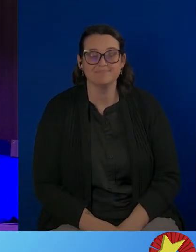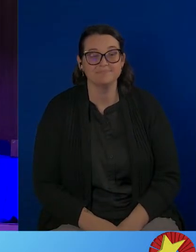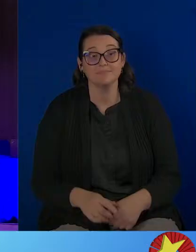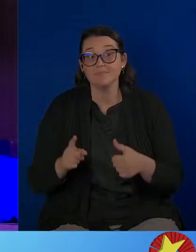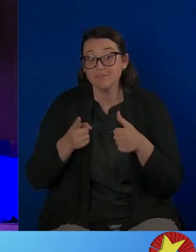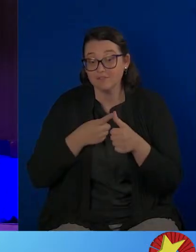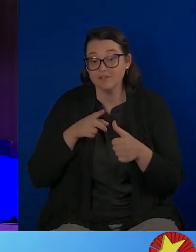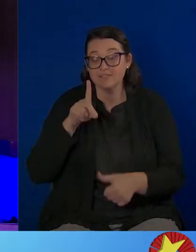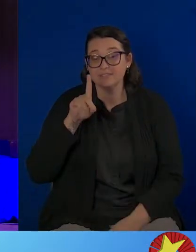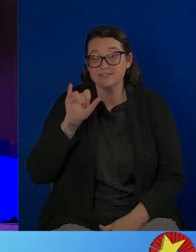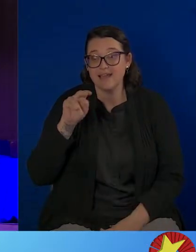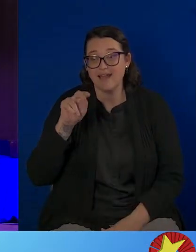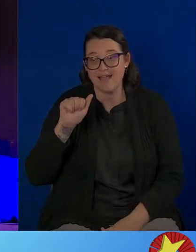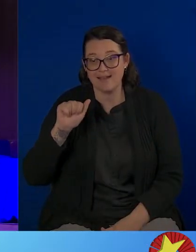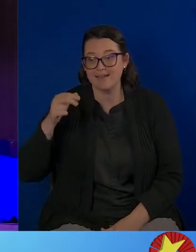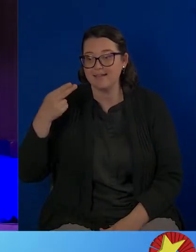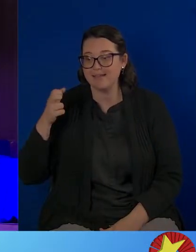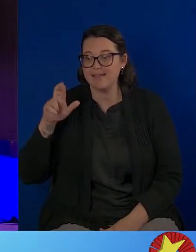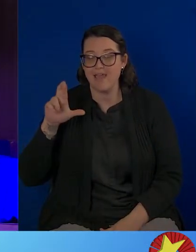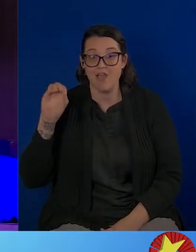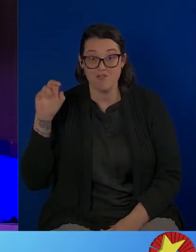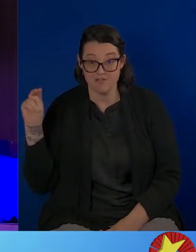Diana Herron. Do you mind sharing?